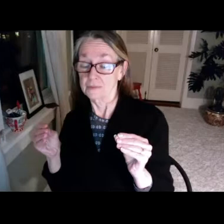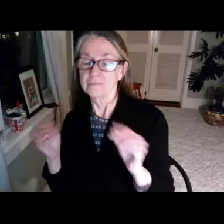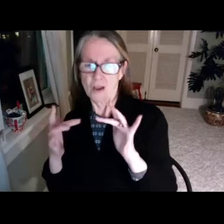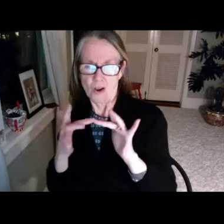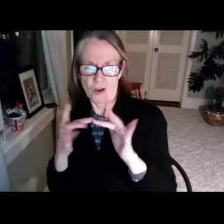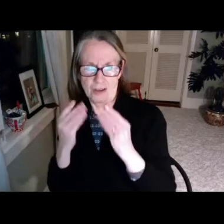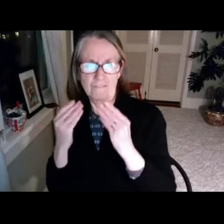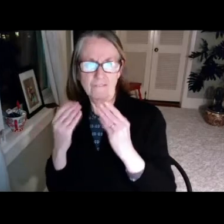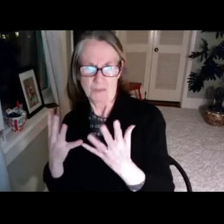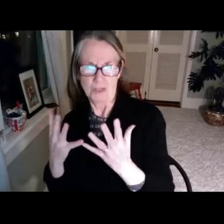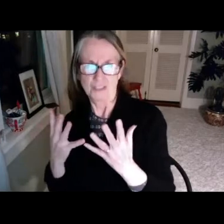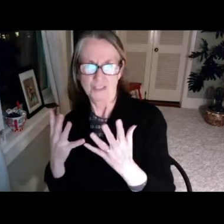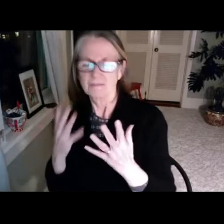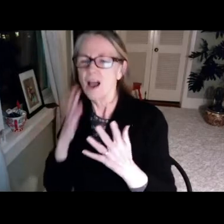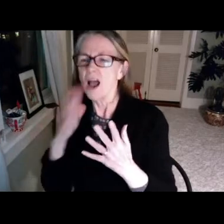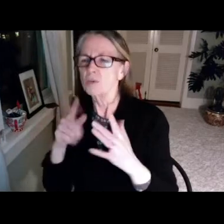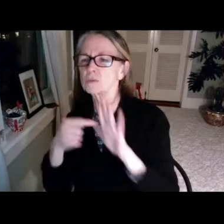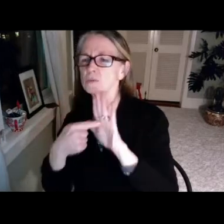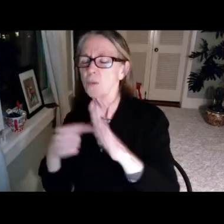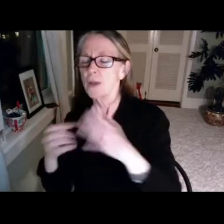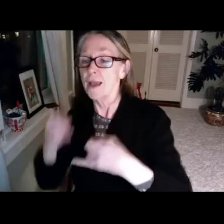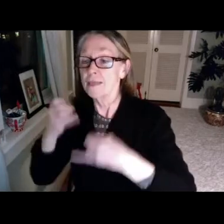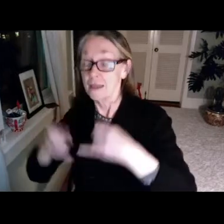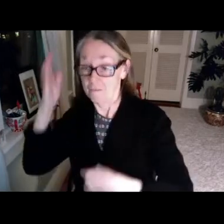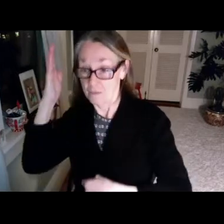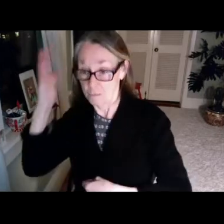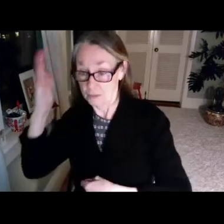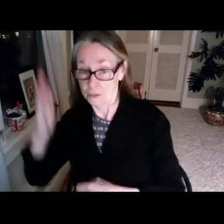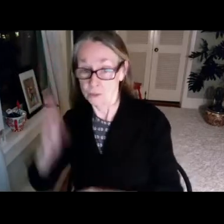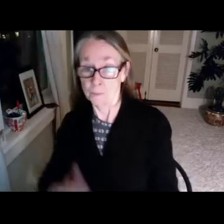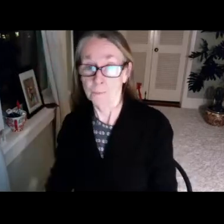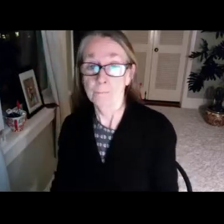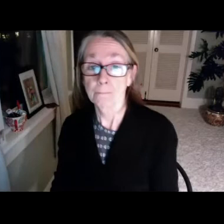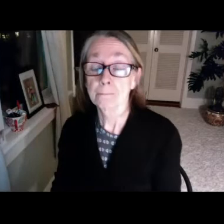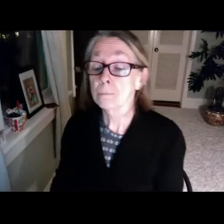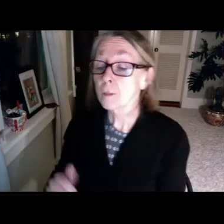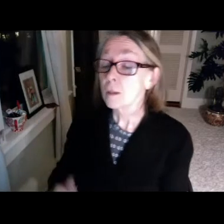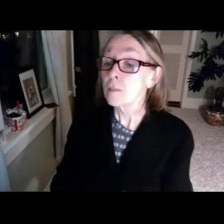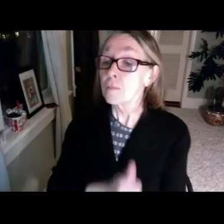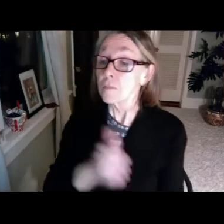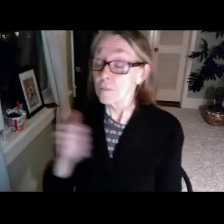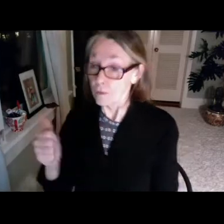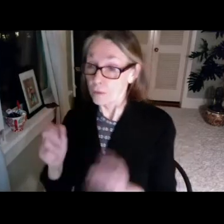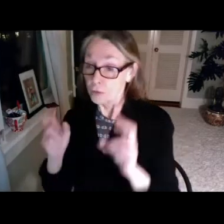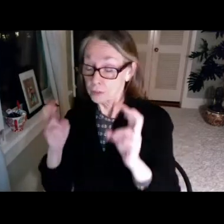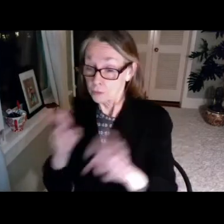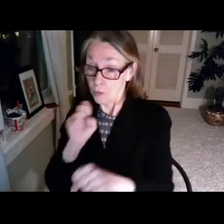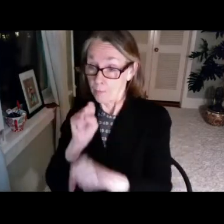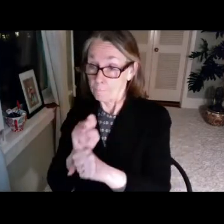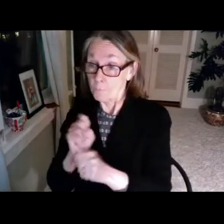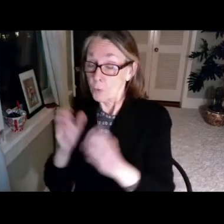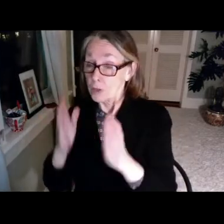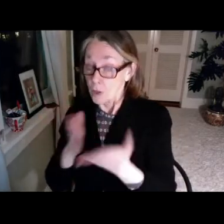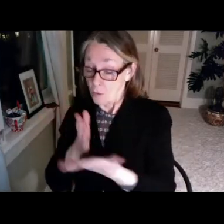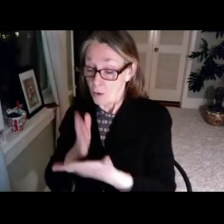will be at the end of the presentation. So the other part of this presentation is employee rights to